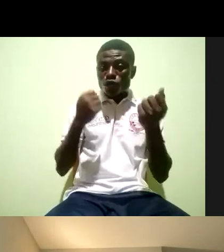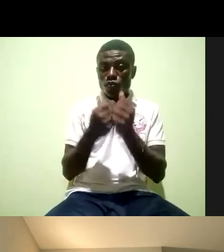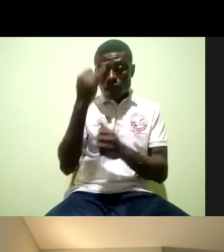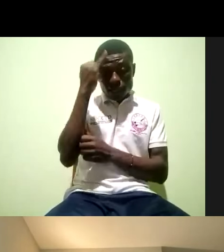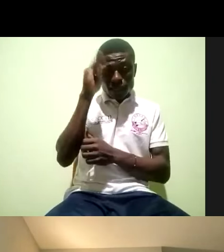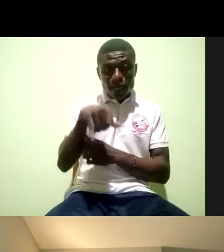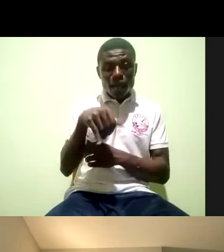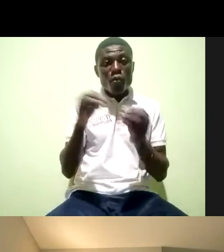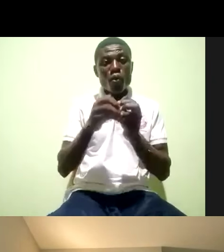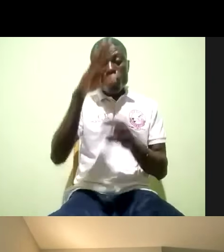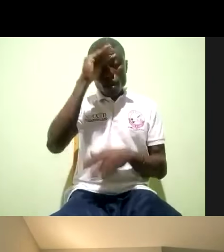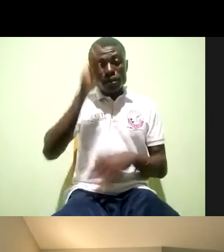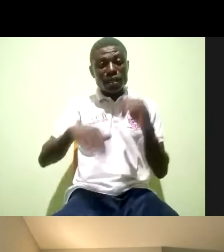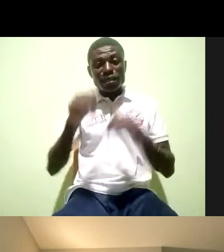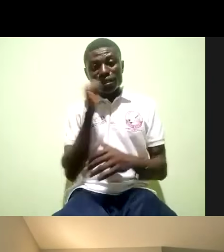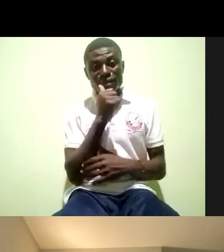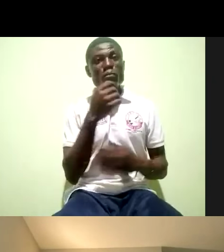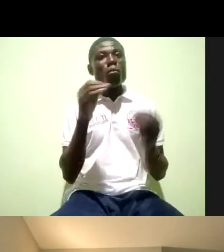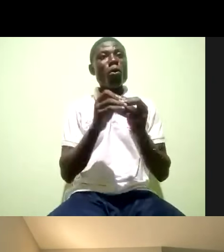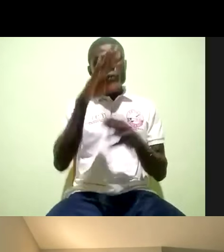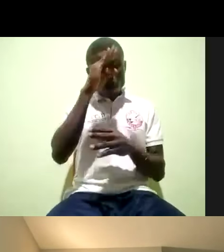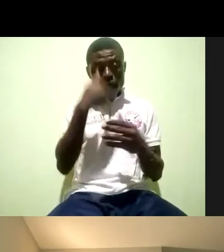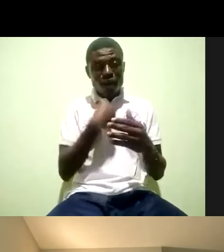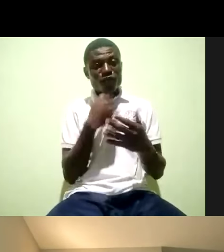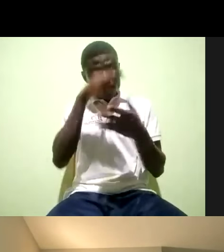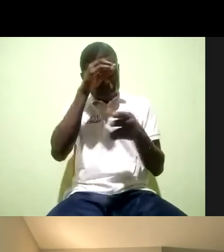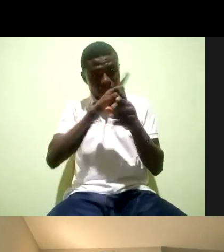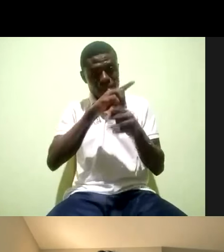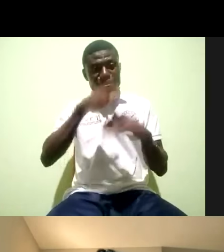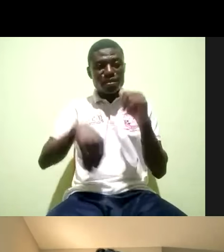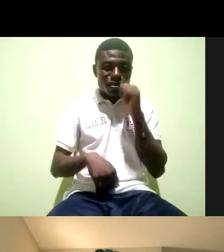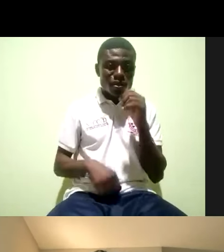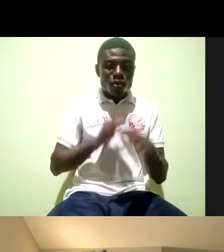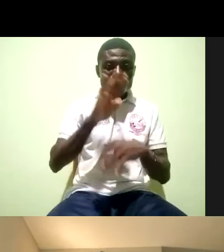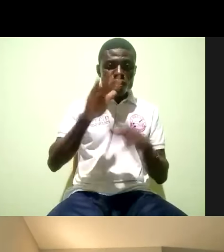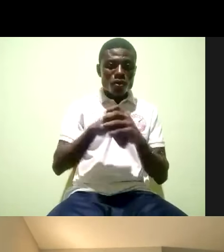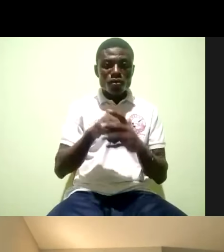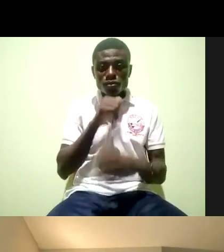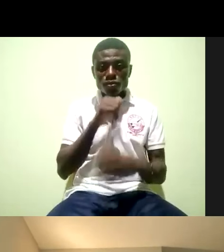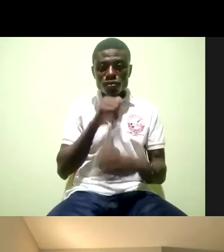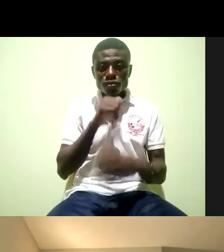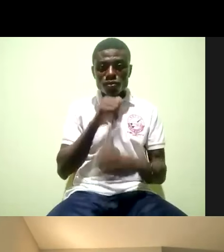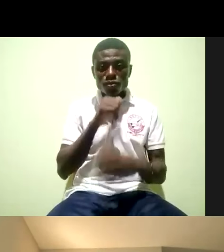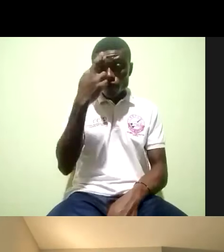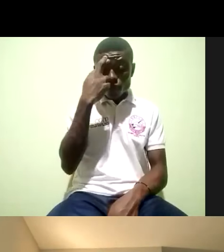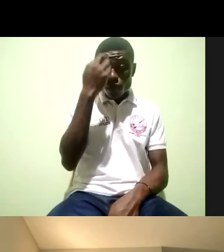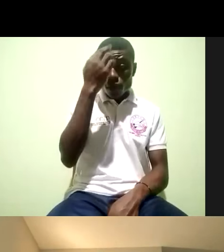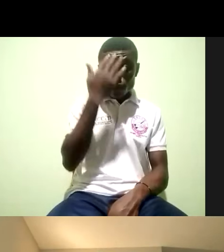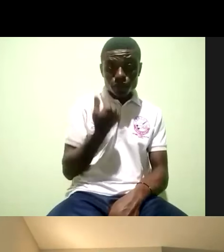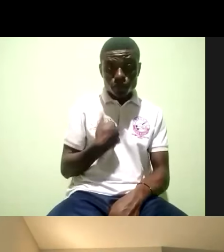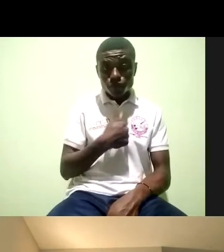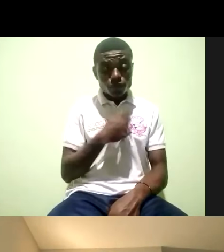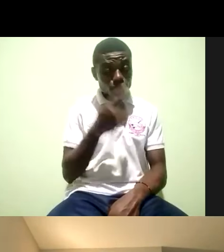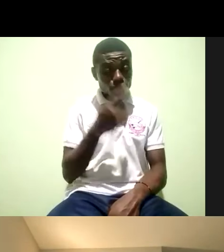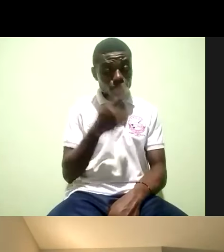are diagnosed with, more boys have learning disabilities. Because if we come to see